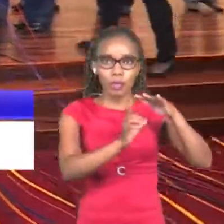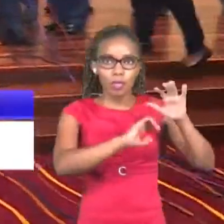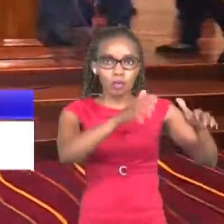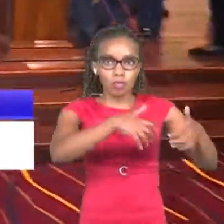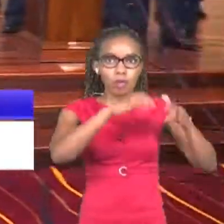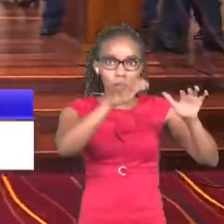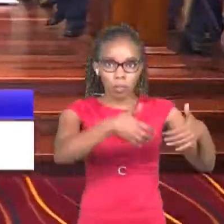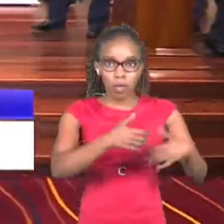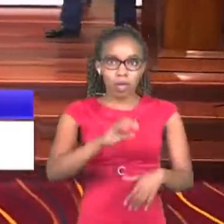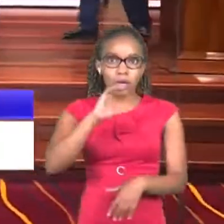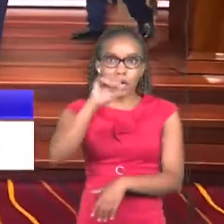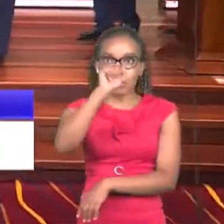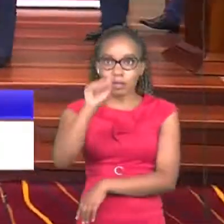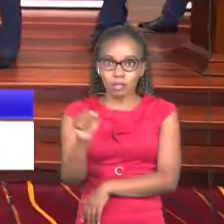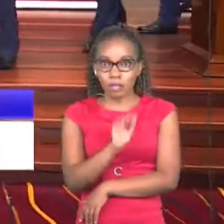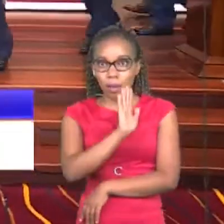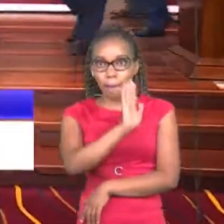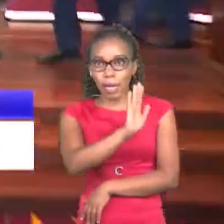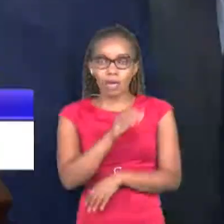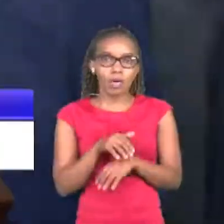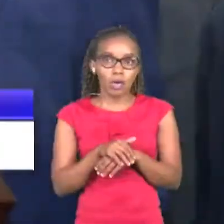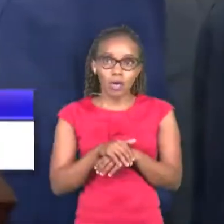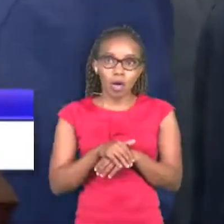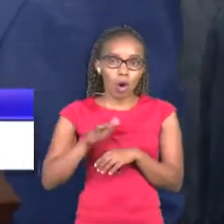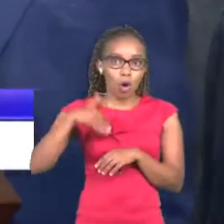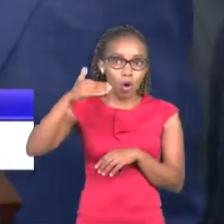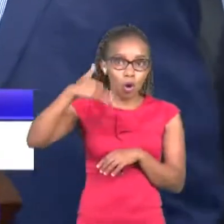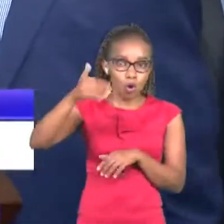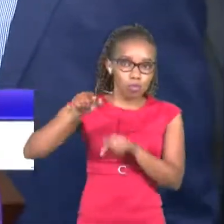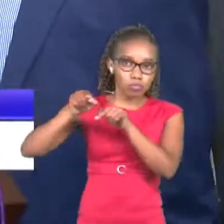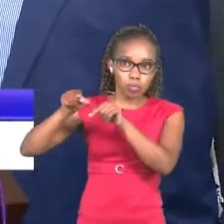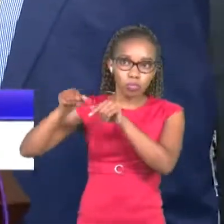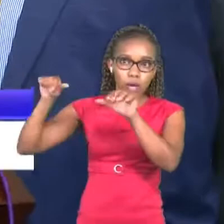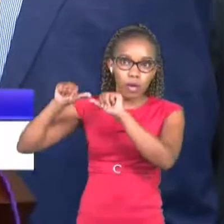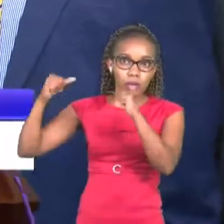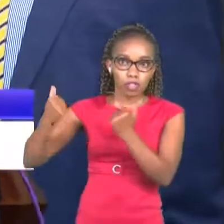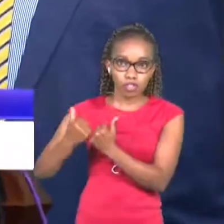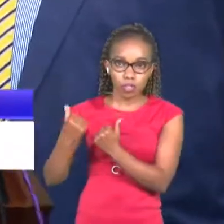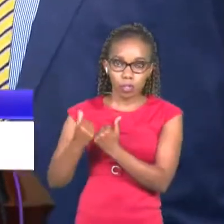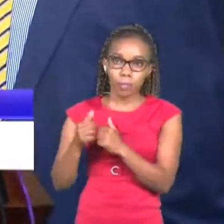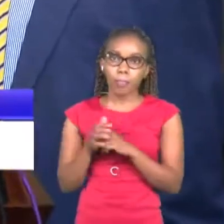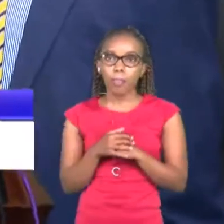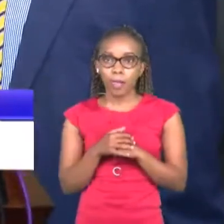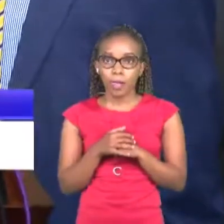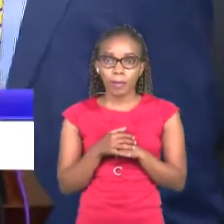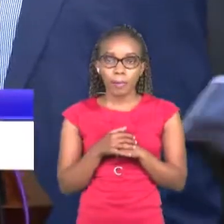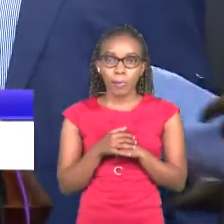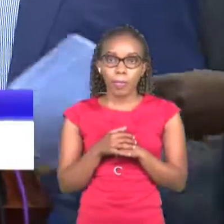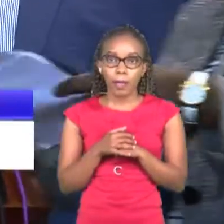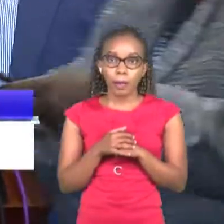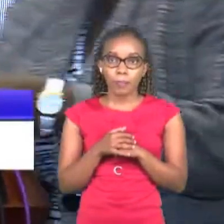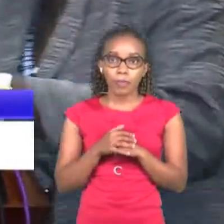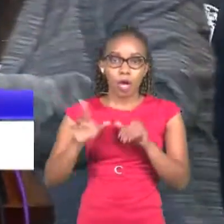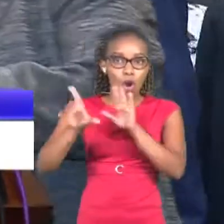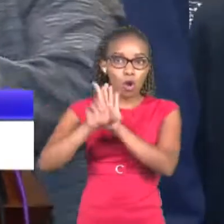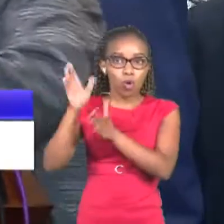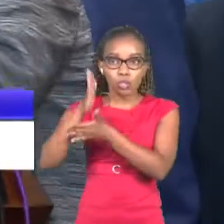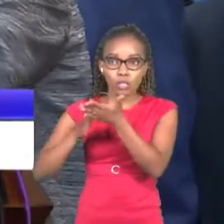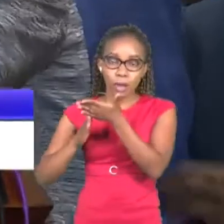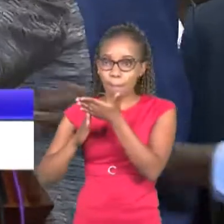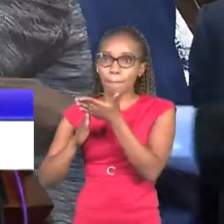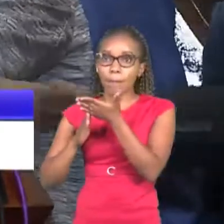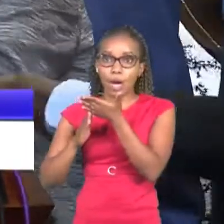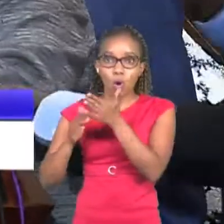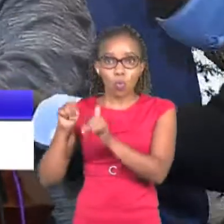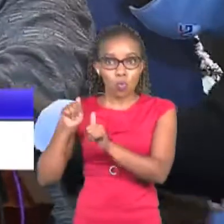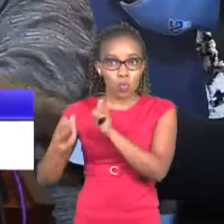the CS Peter Munya repeatedly throwing jabs at the agency. In a document, some of the proposed regulations that are strongly